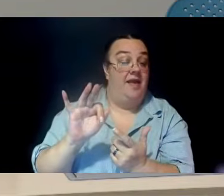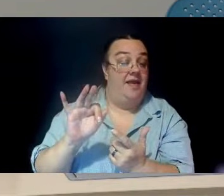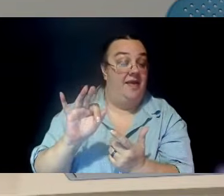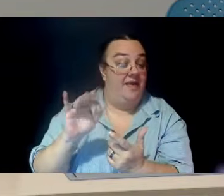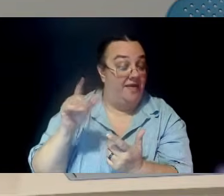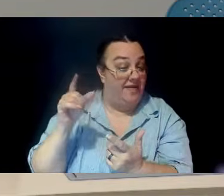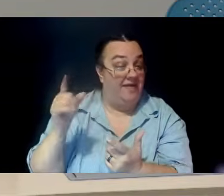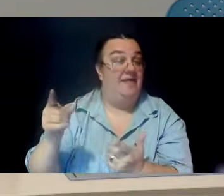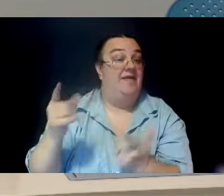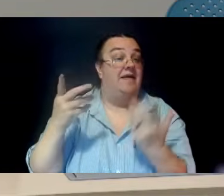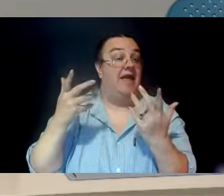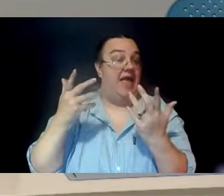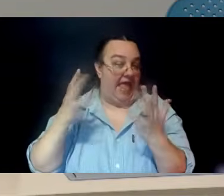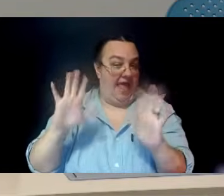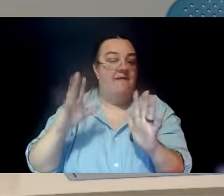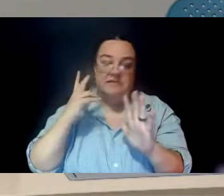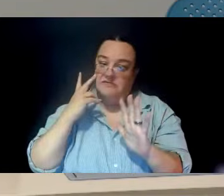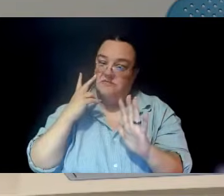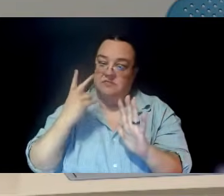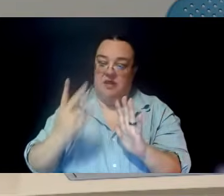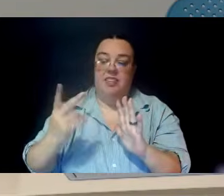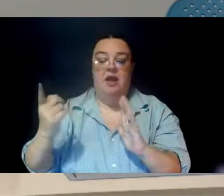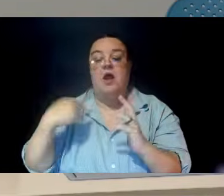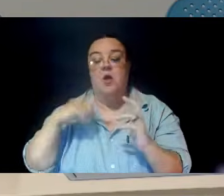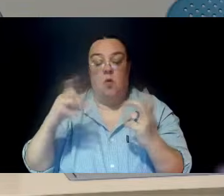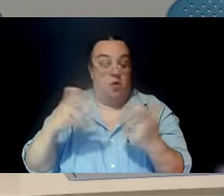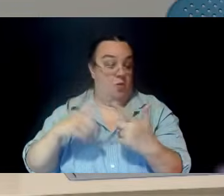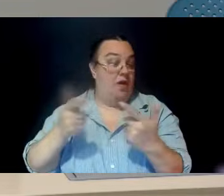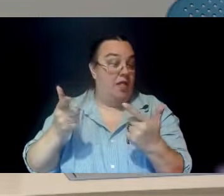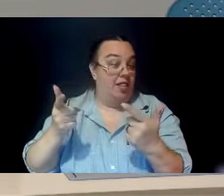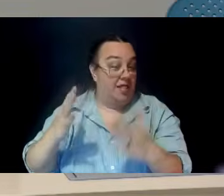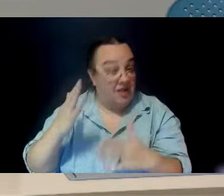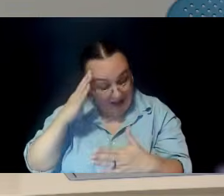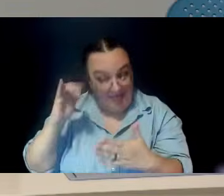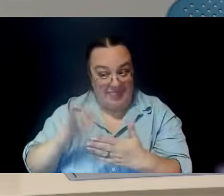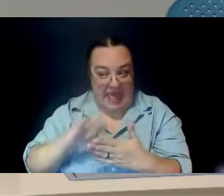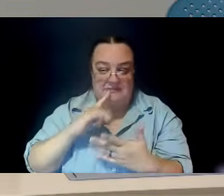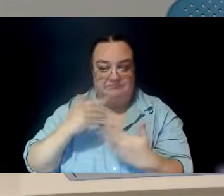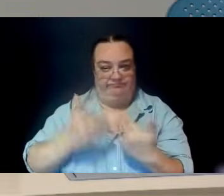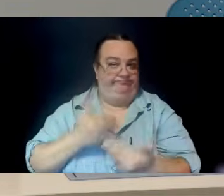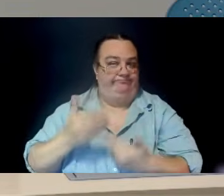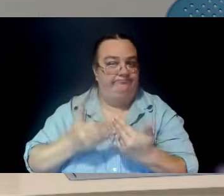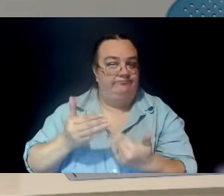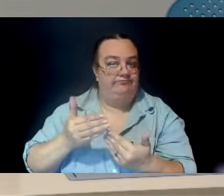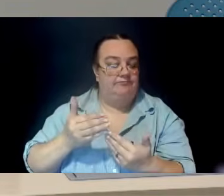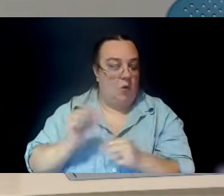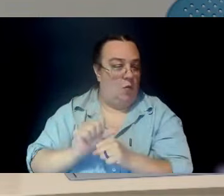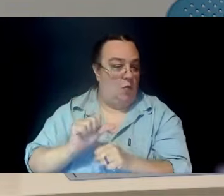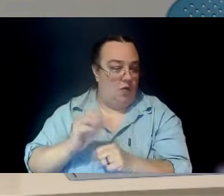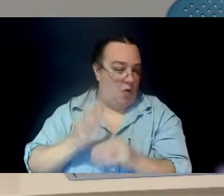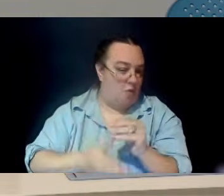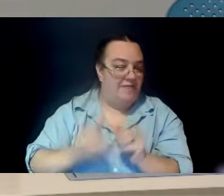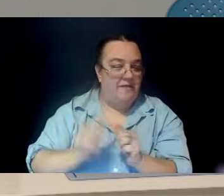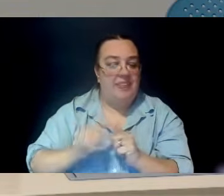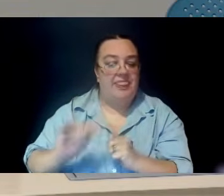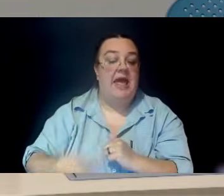has been there, but I just want to let you know that that's being completed. Also, I don't know if